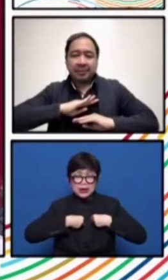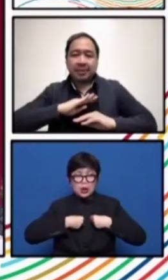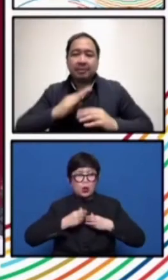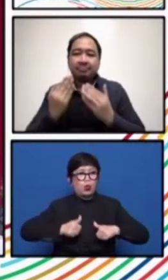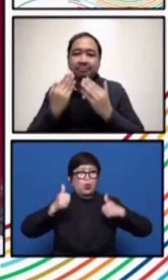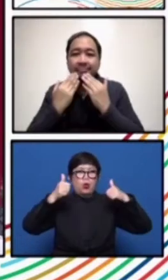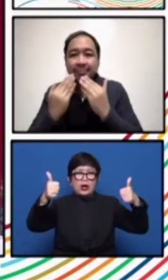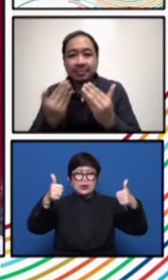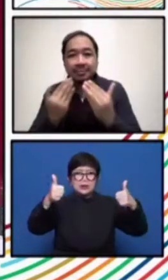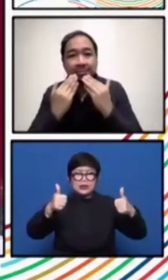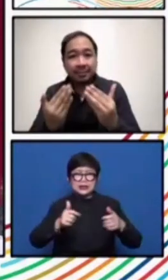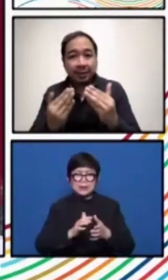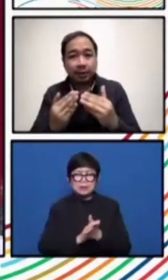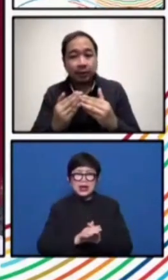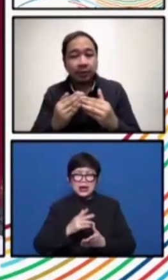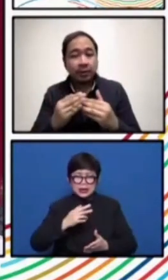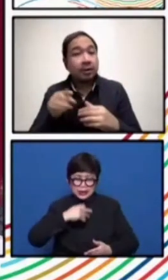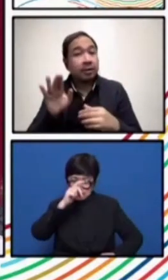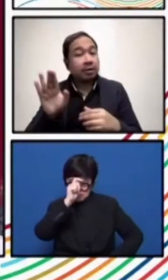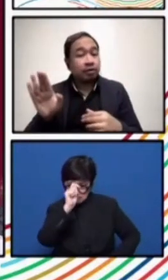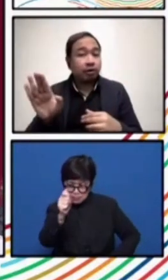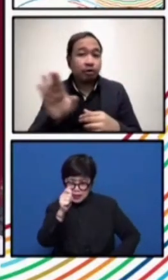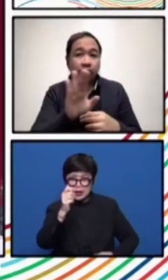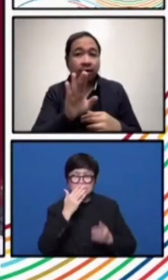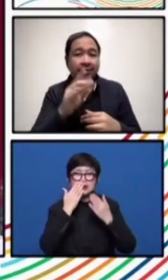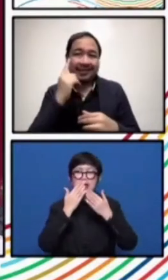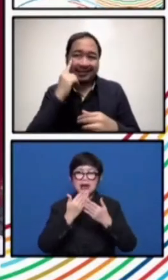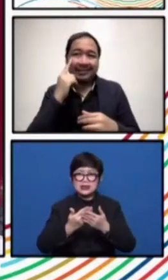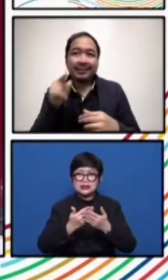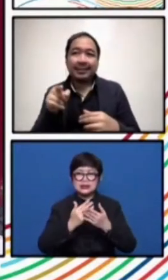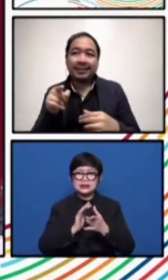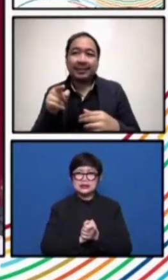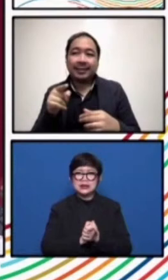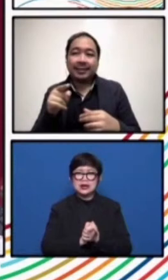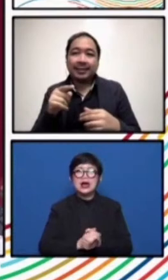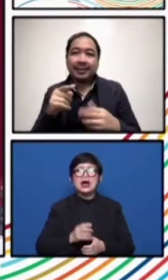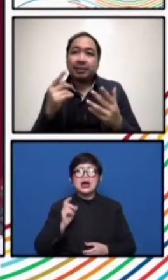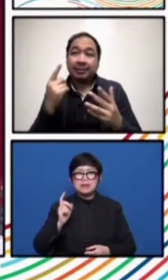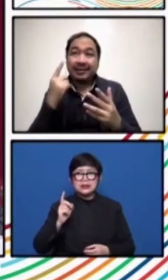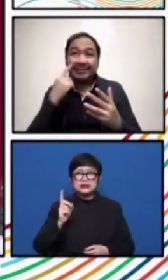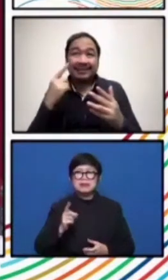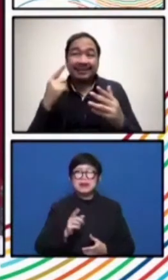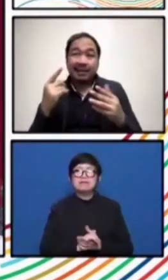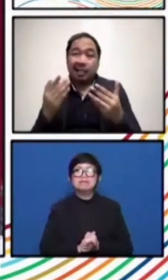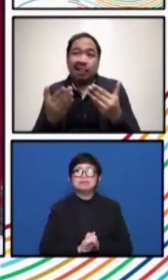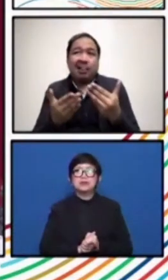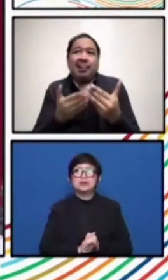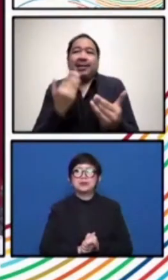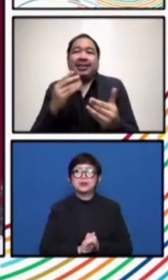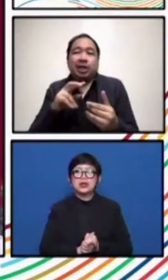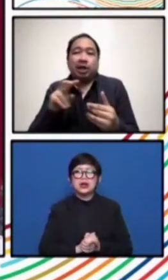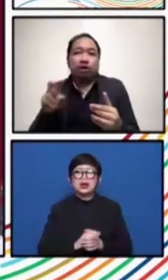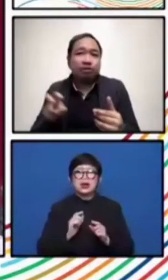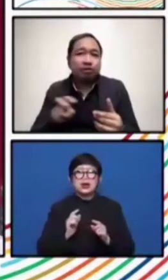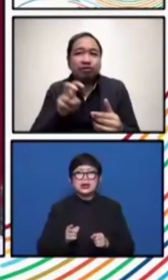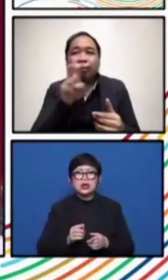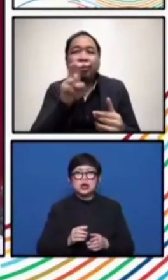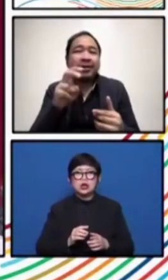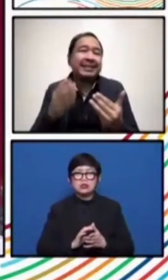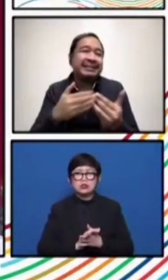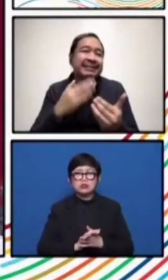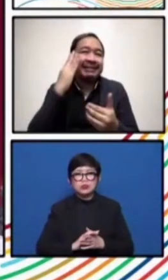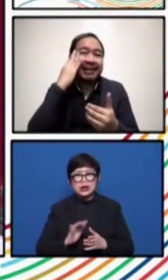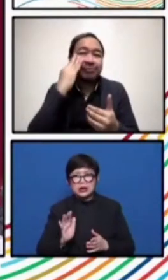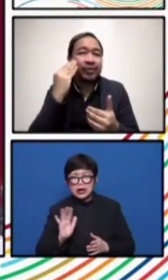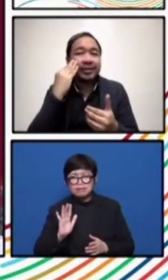because it was not a very difficult journey and we didn't face a lot of uh we didn't face